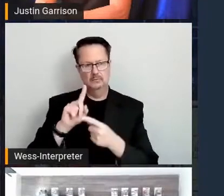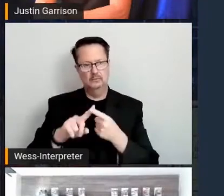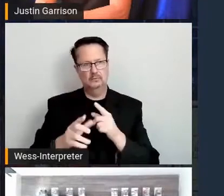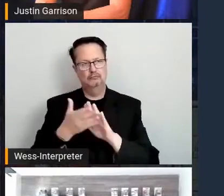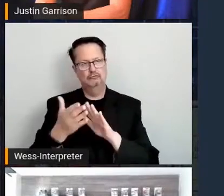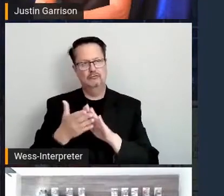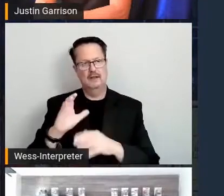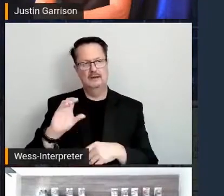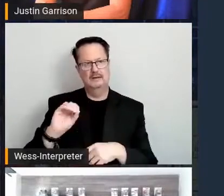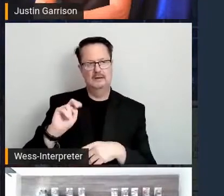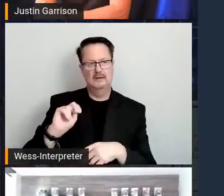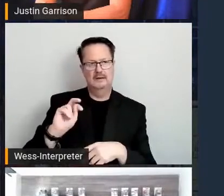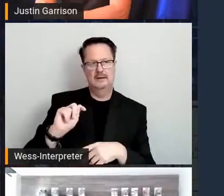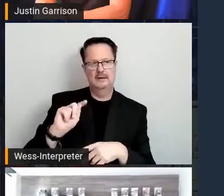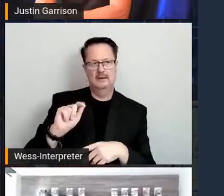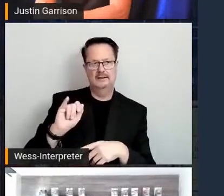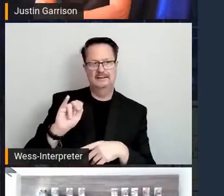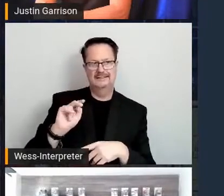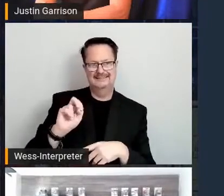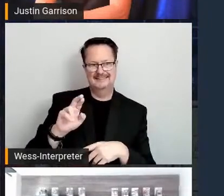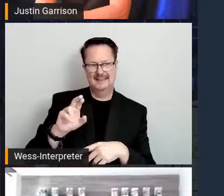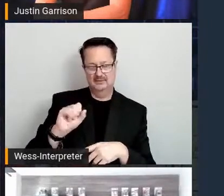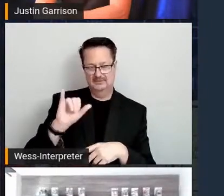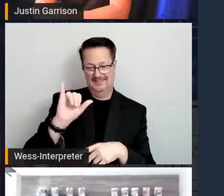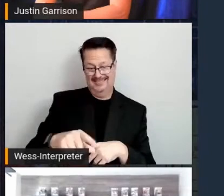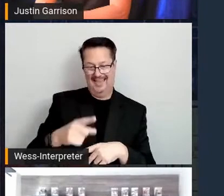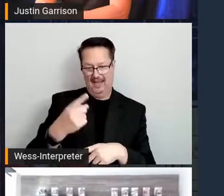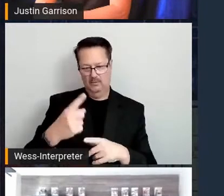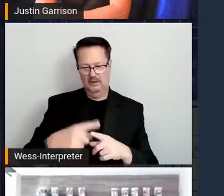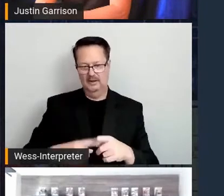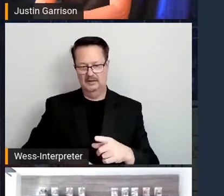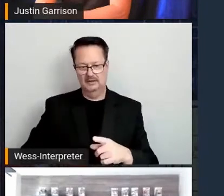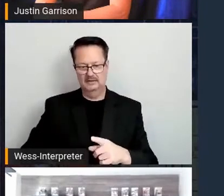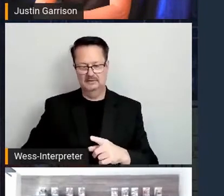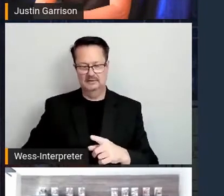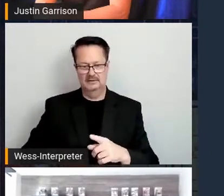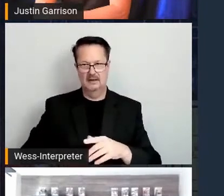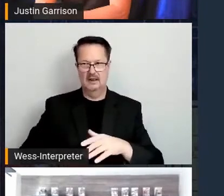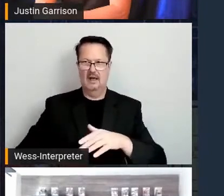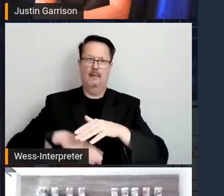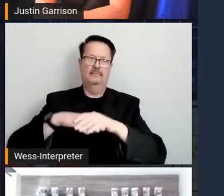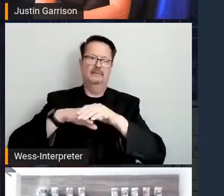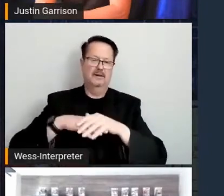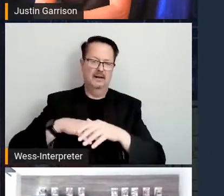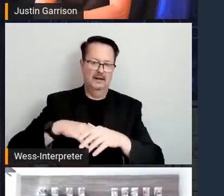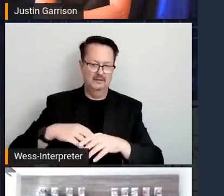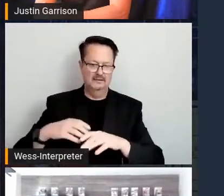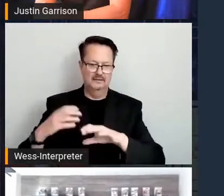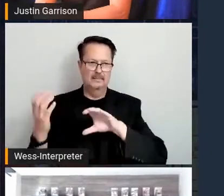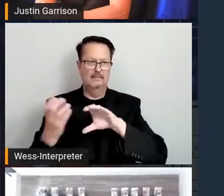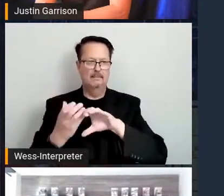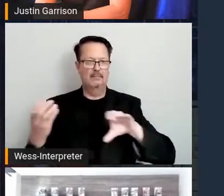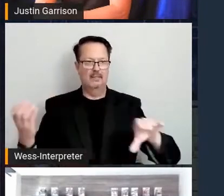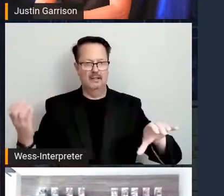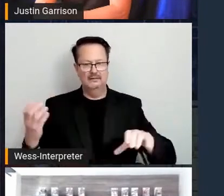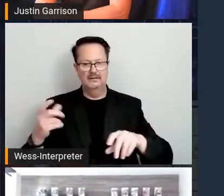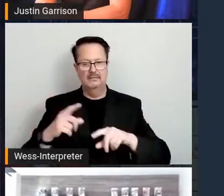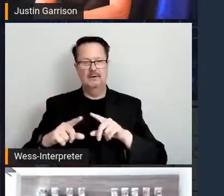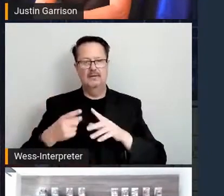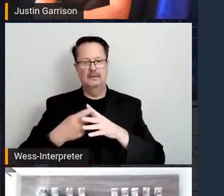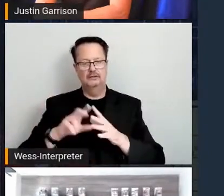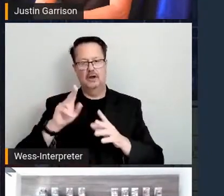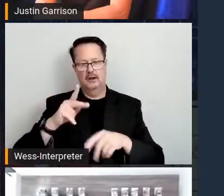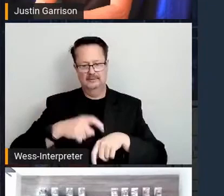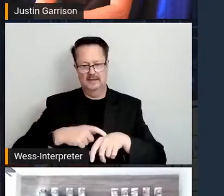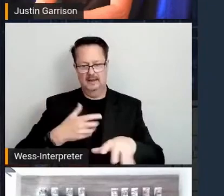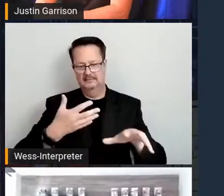and that one is also an optimized pipeline. Not only your reboot is faster, but also container startup time is faster, so that's